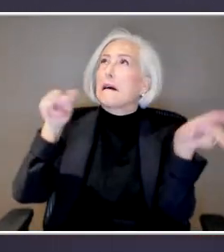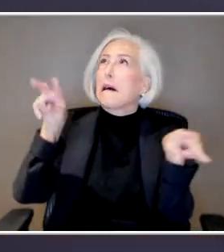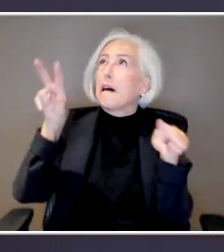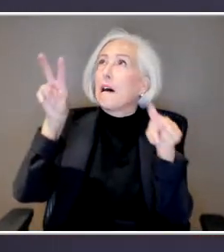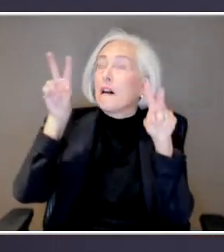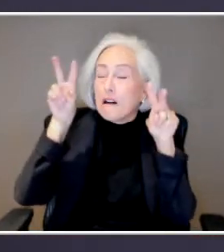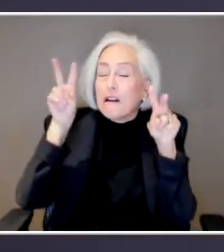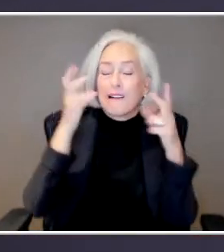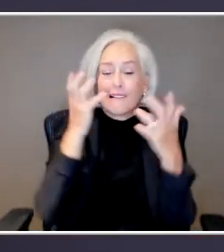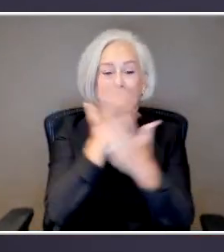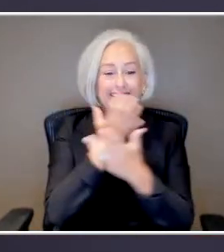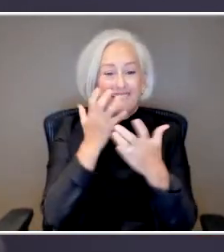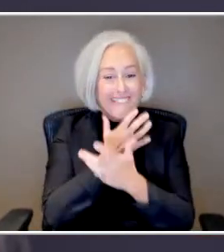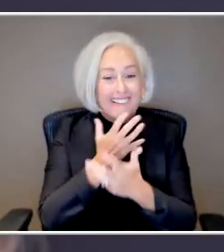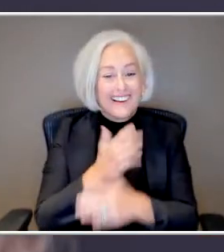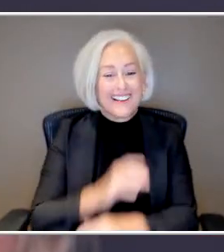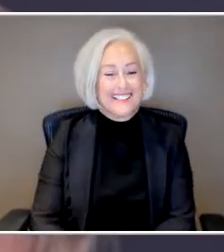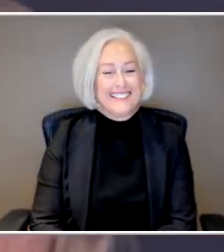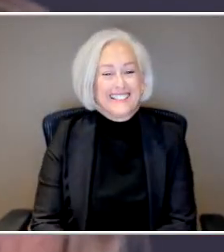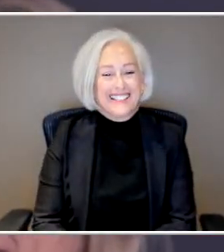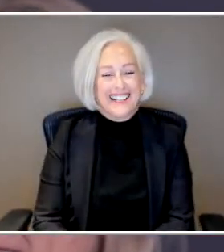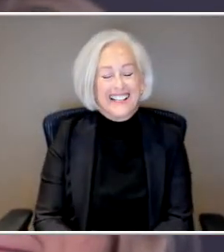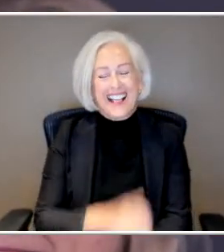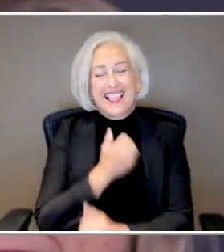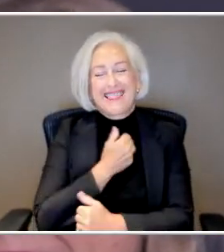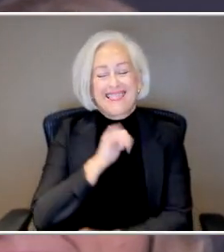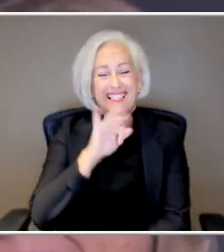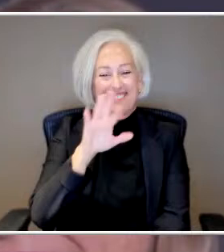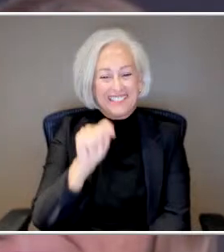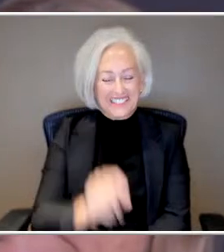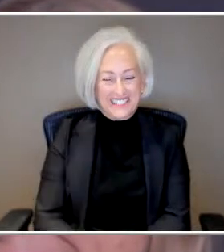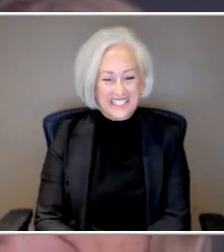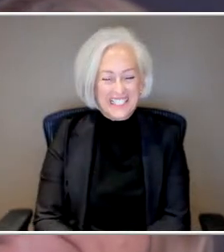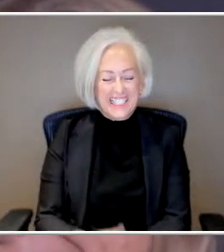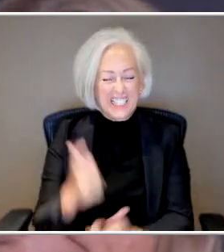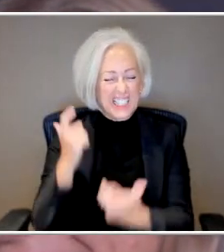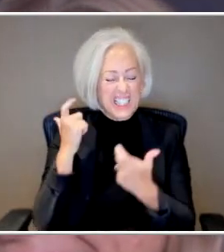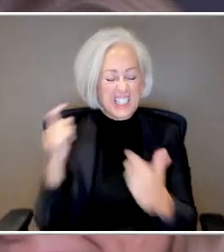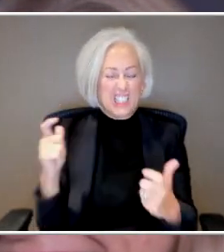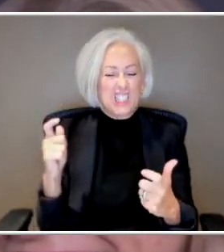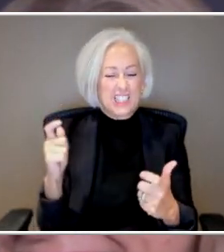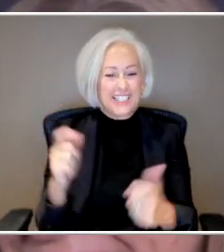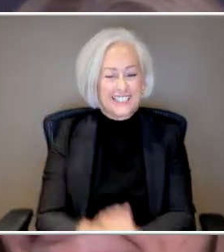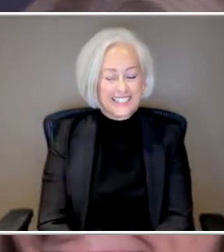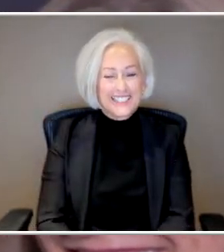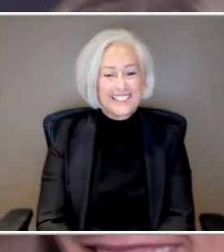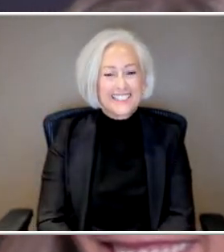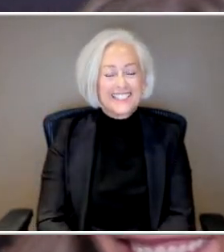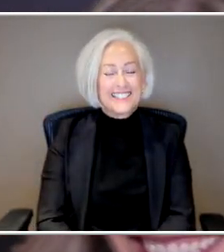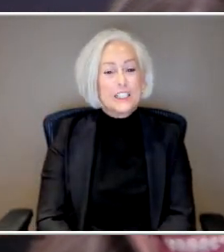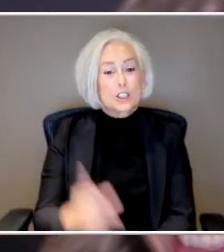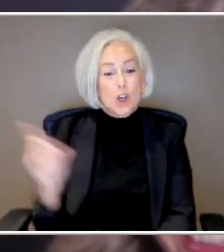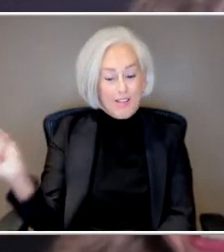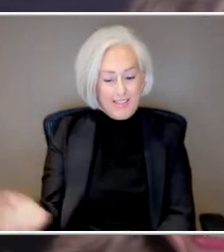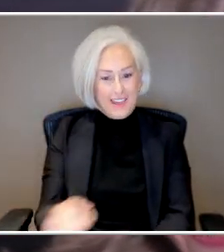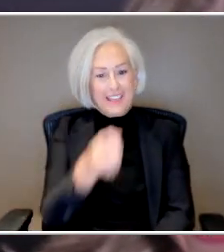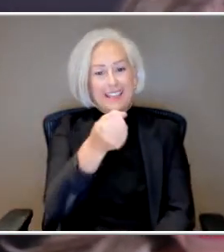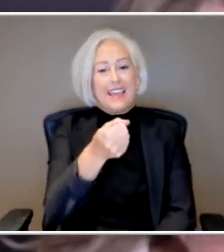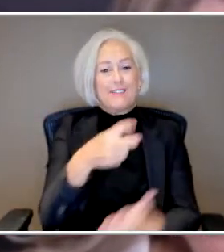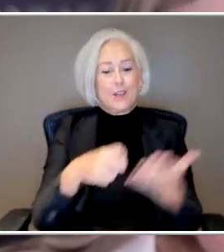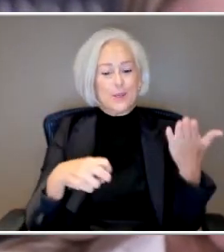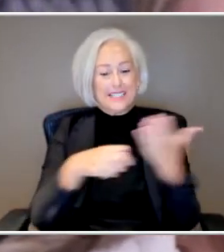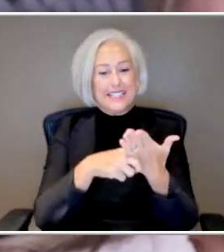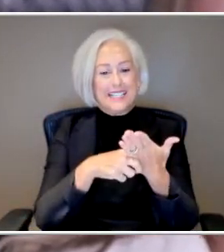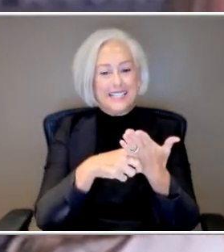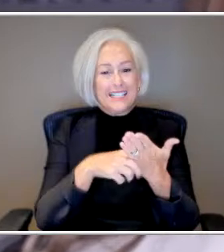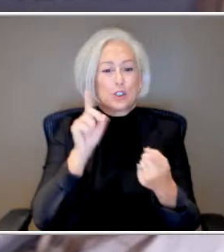then here are these big dudes. I love it. Yeah, they were huge. And so they present you with these tickets to the Crucial Catch game.